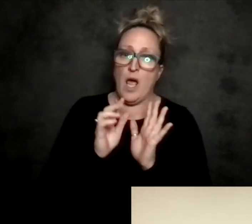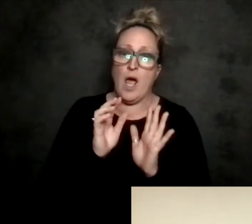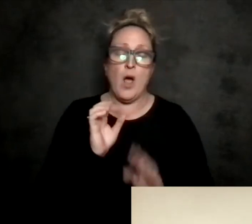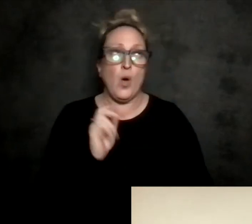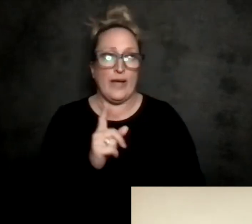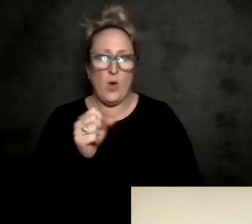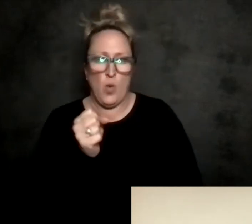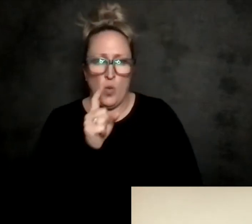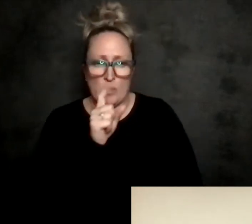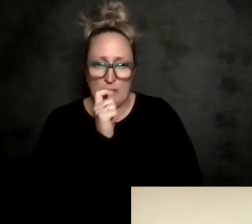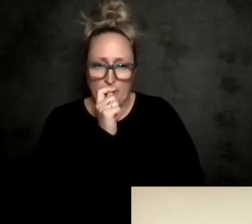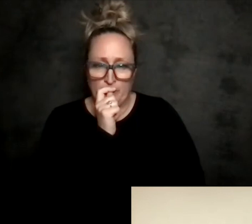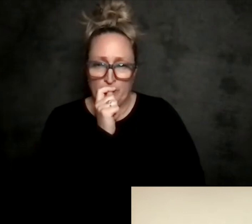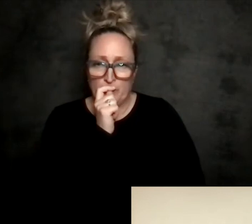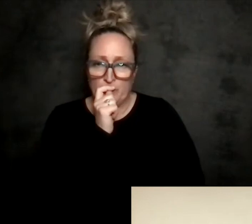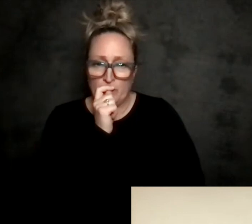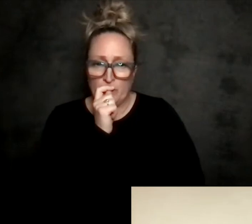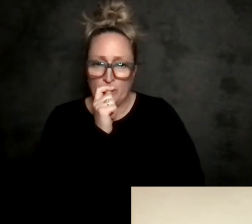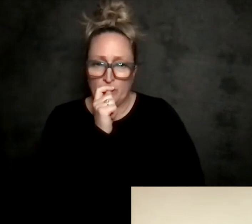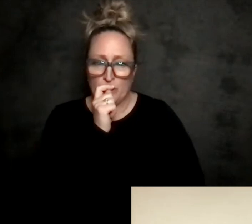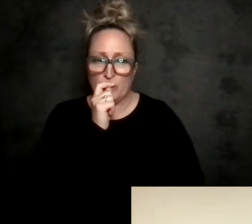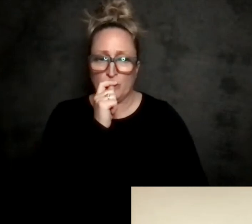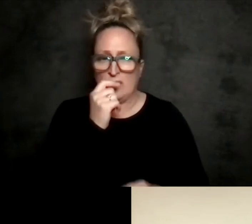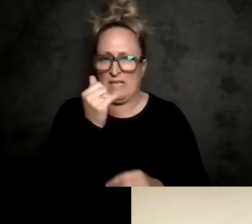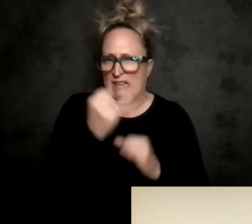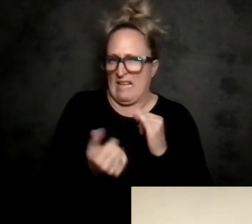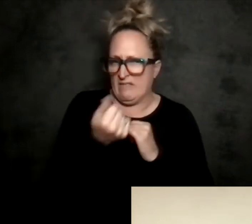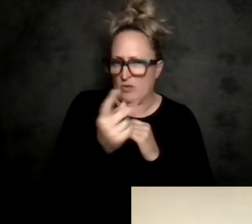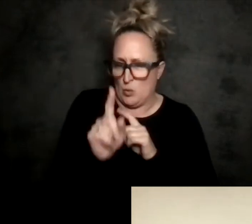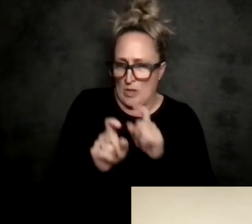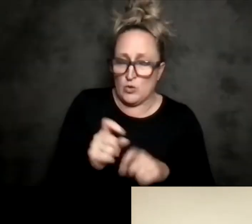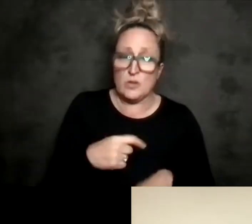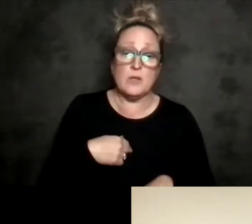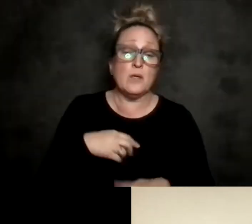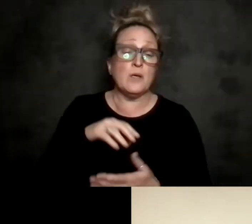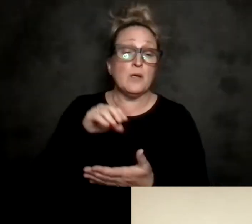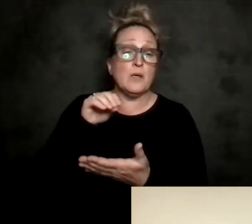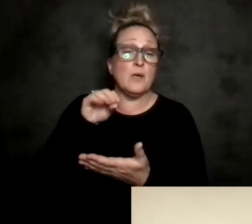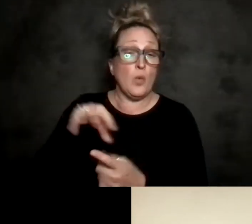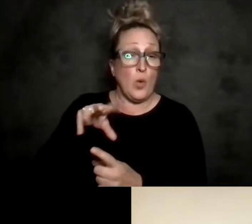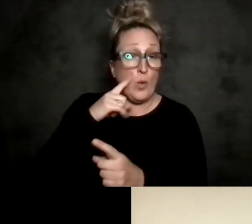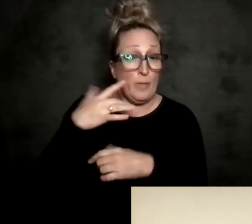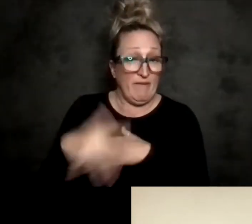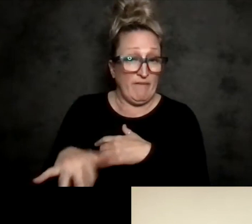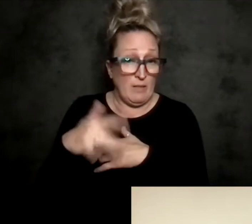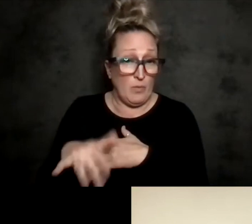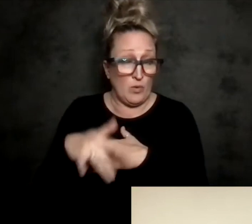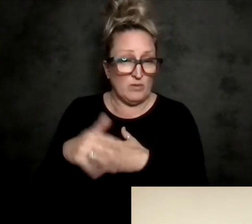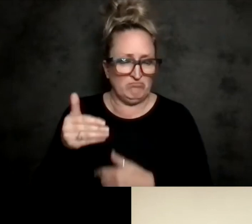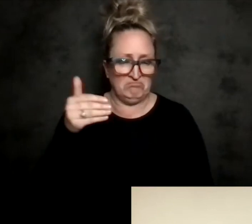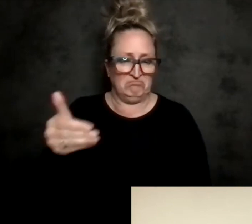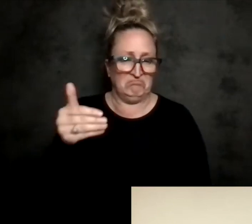hold on here. This will be the last few questions. The recording will be available in the